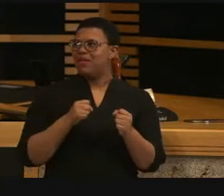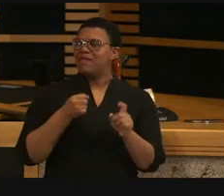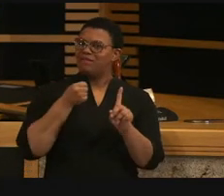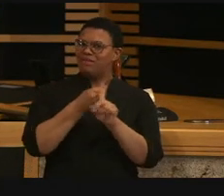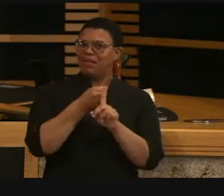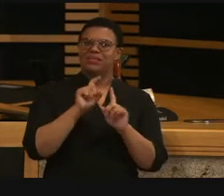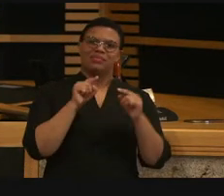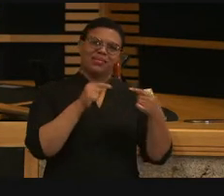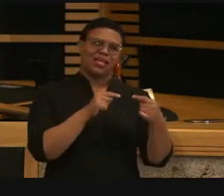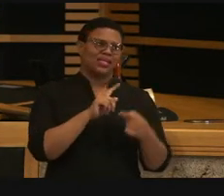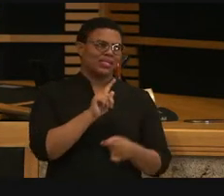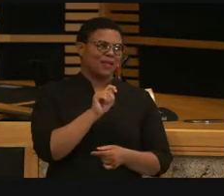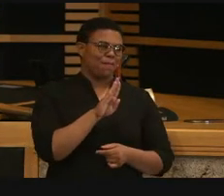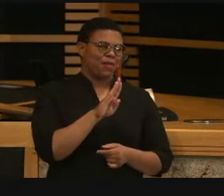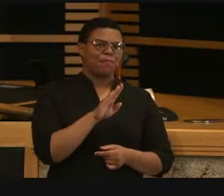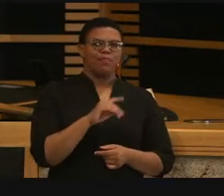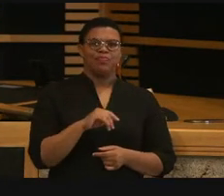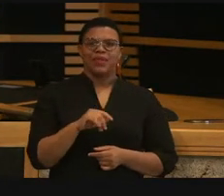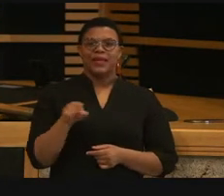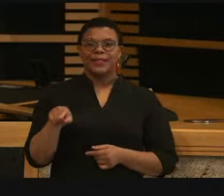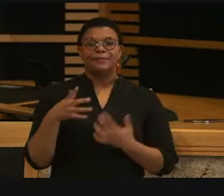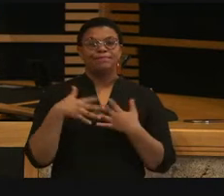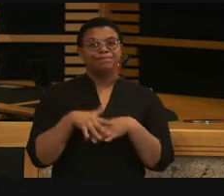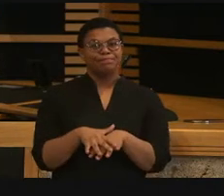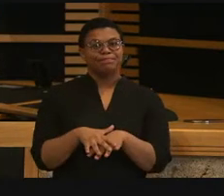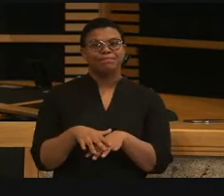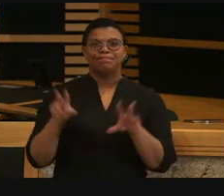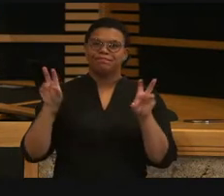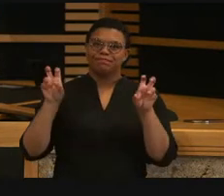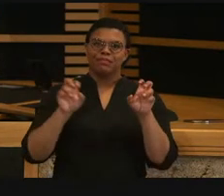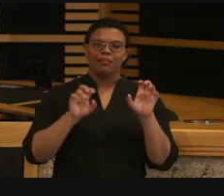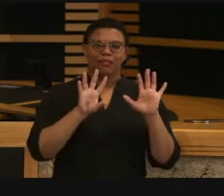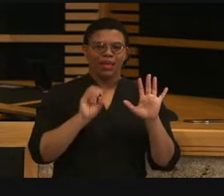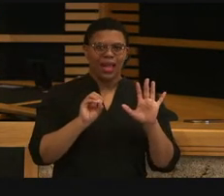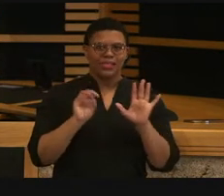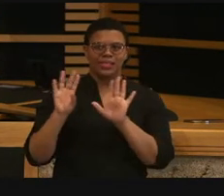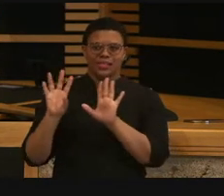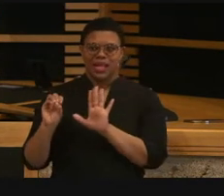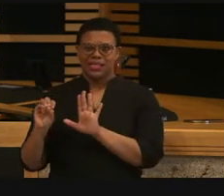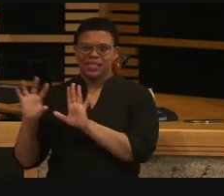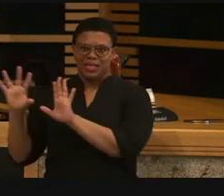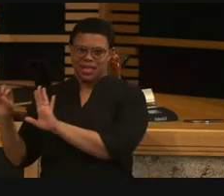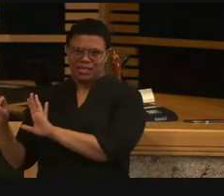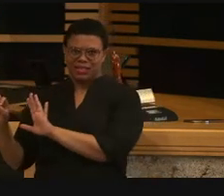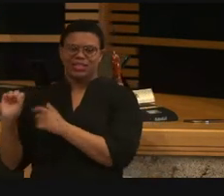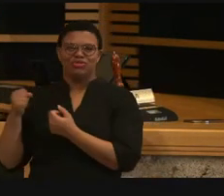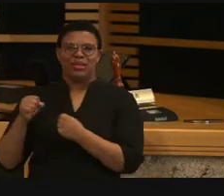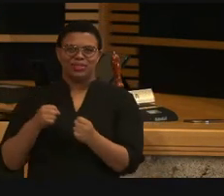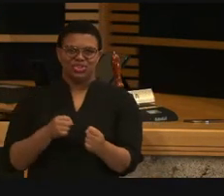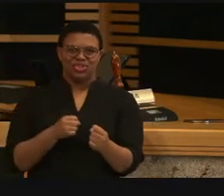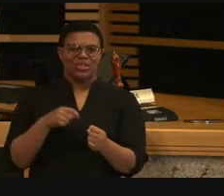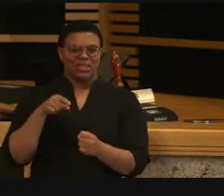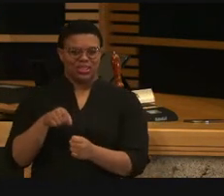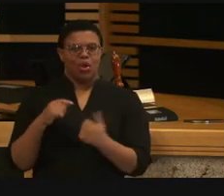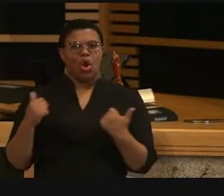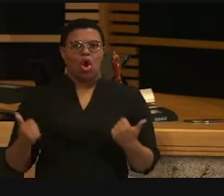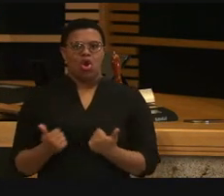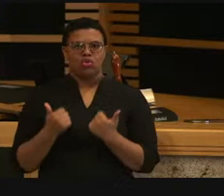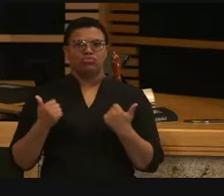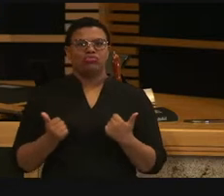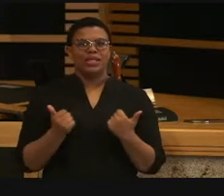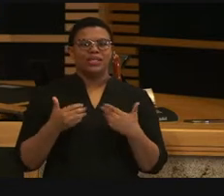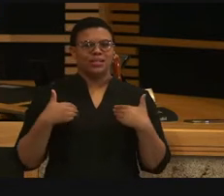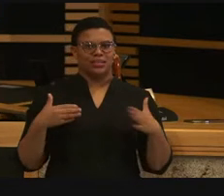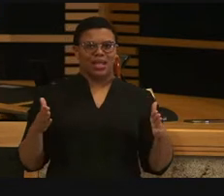TB. Its implementation of the so-called 1990-90, the 1990 strategy, has already made